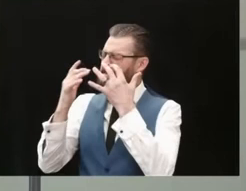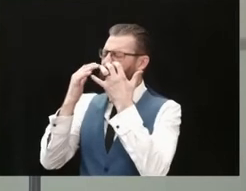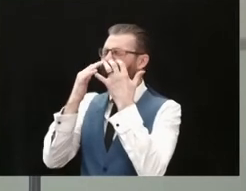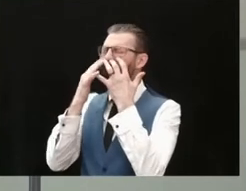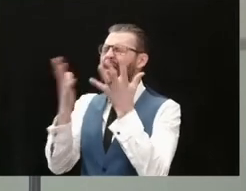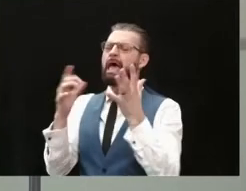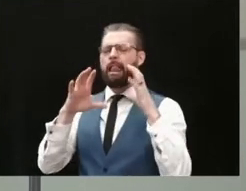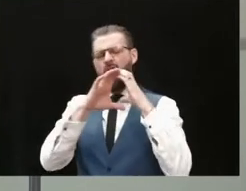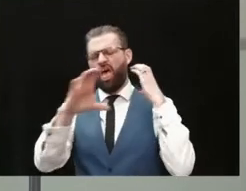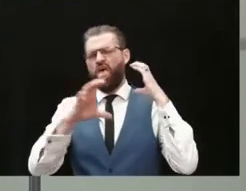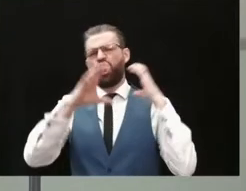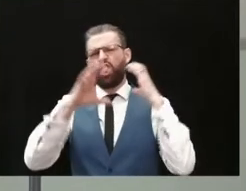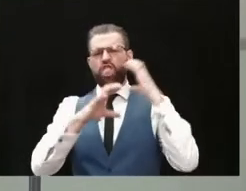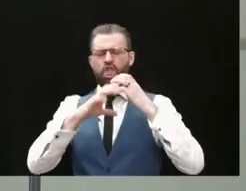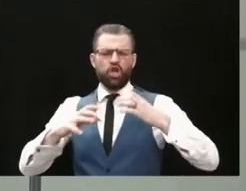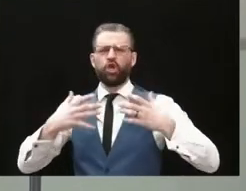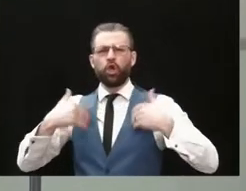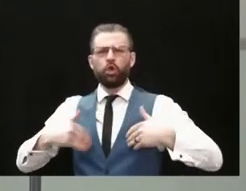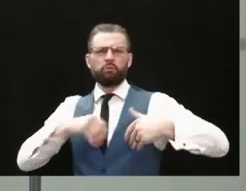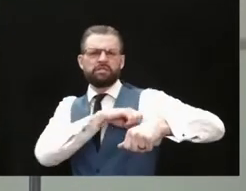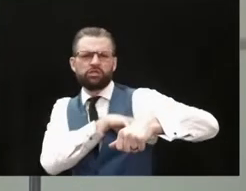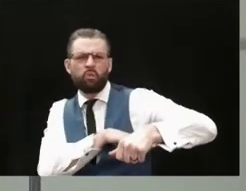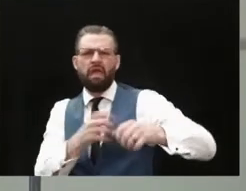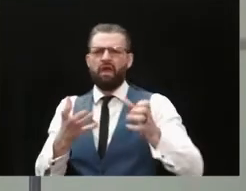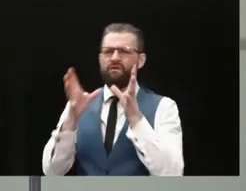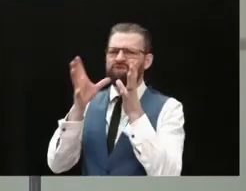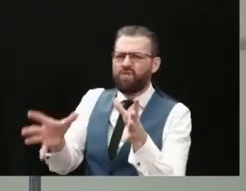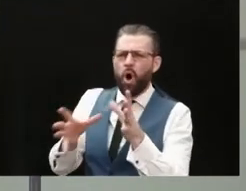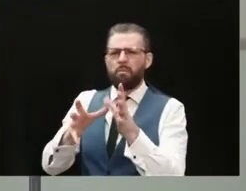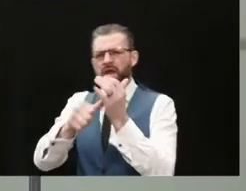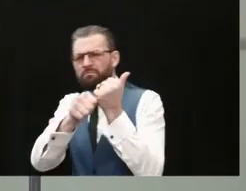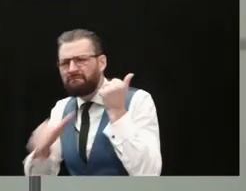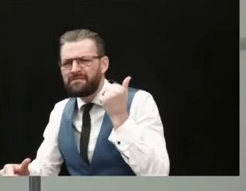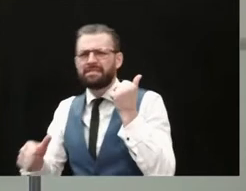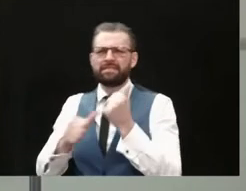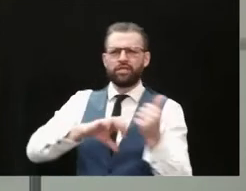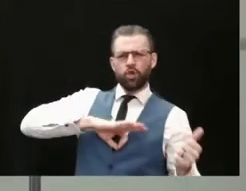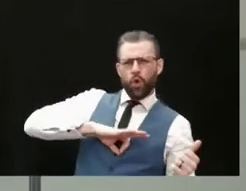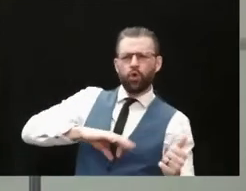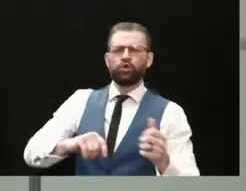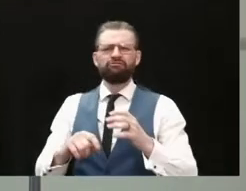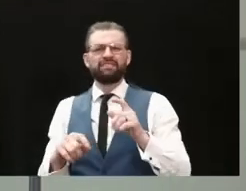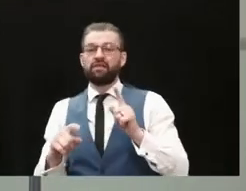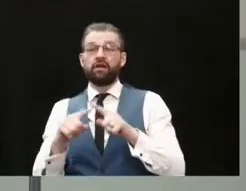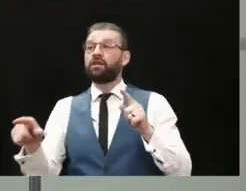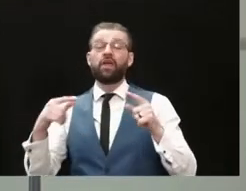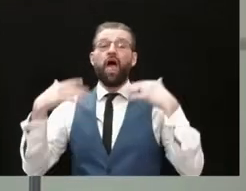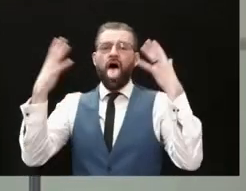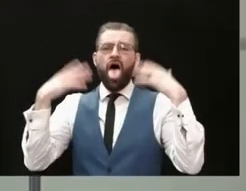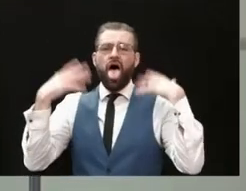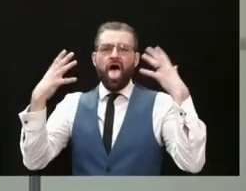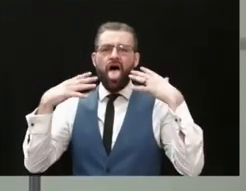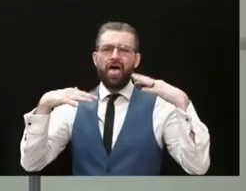up in this cattle truck of human sweat, of vomit, of feces, of urine. You know that the oxygen